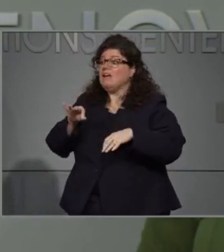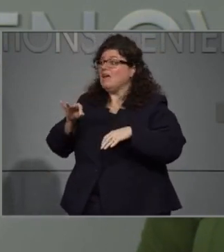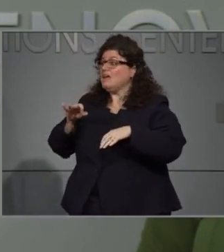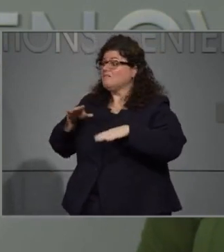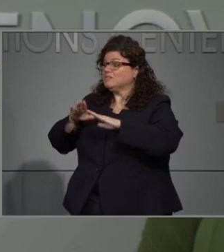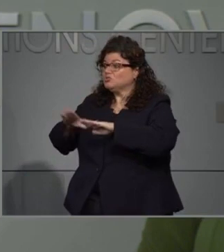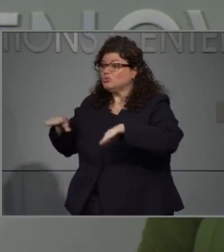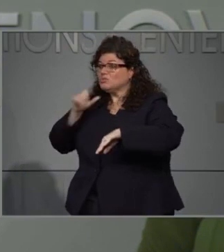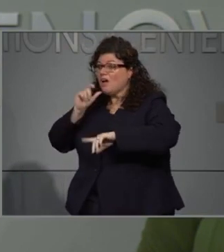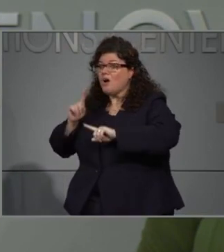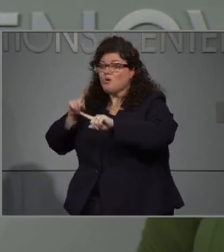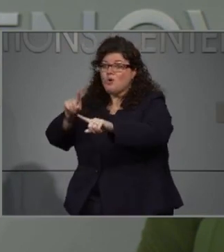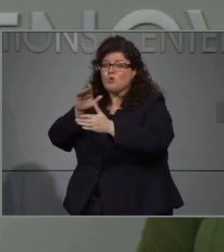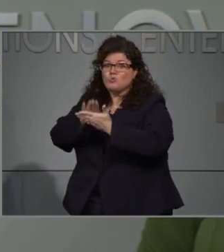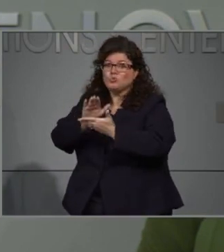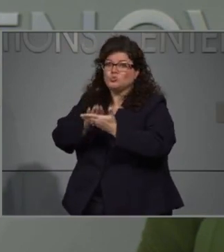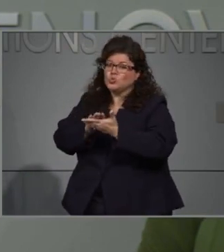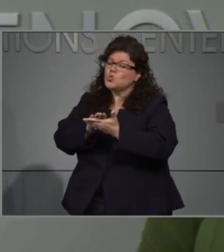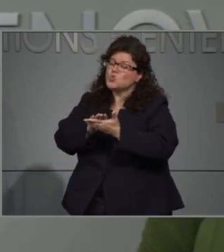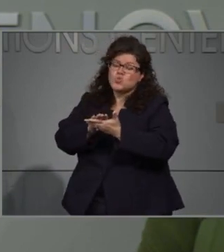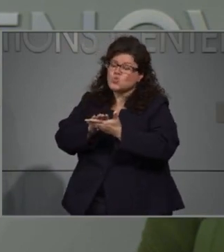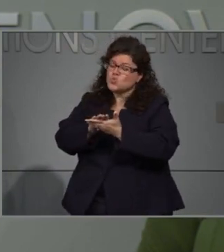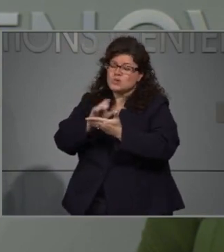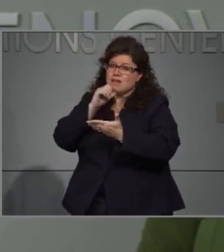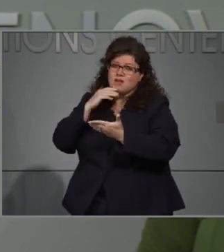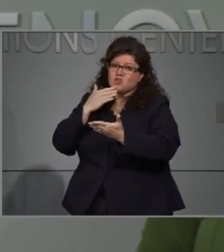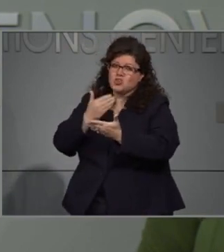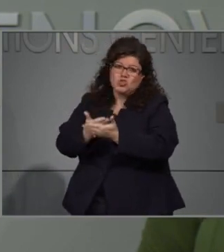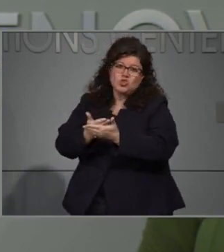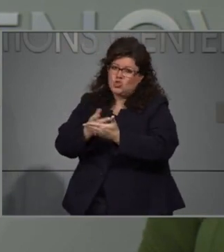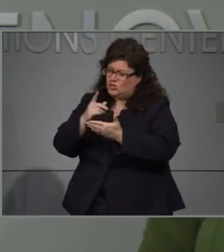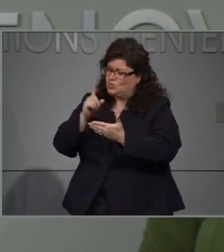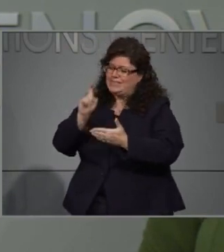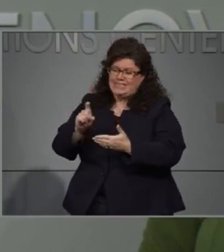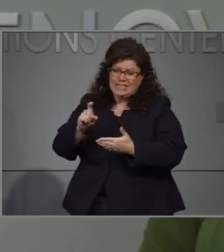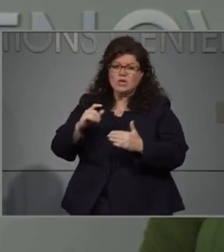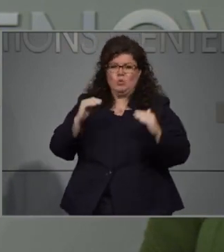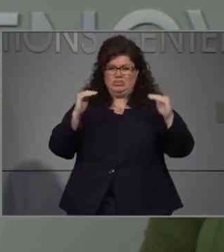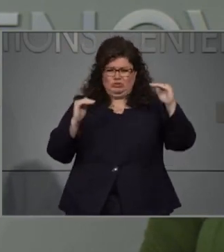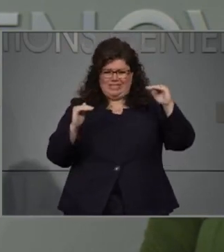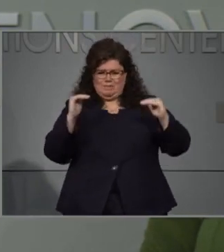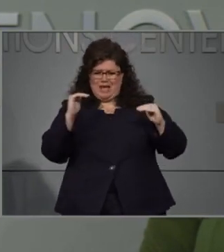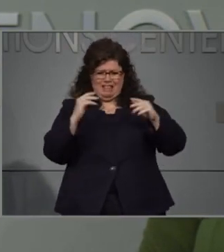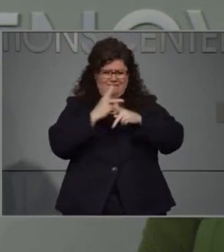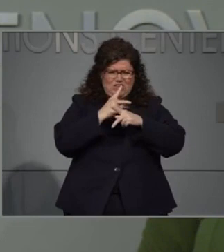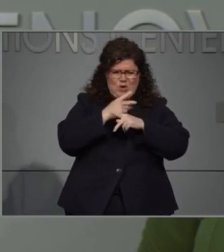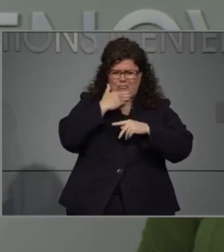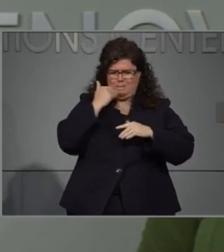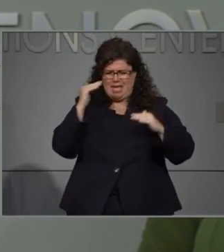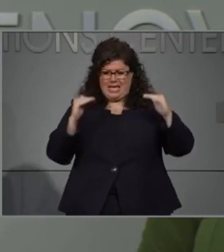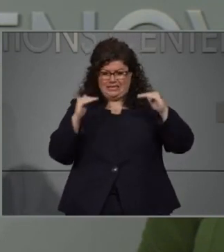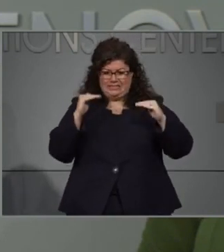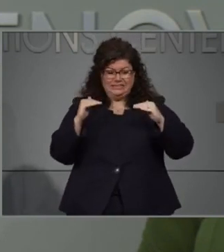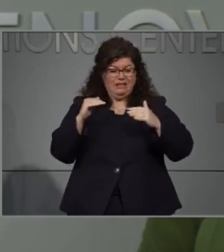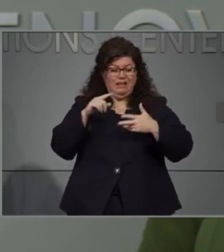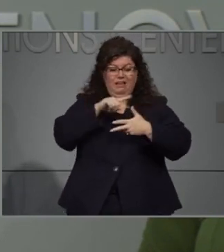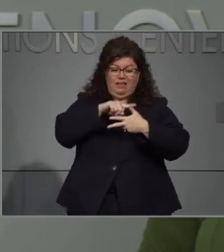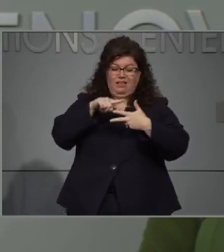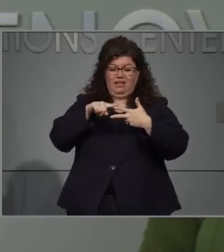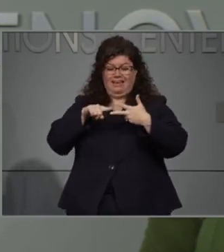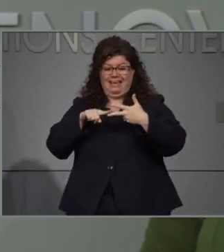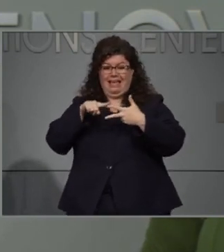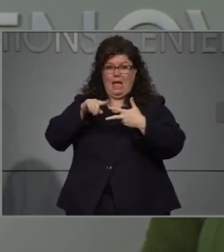real harm for children. So we were trying to find the right balance, and I think that by choosing a Plan B, we were trying to go